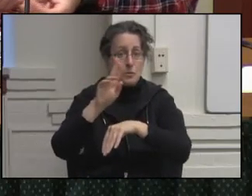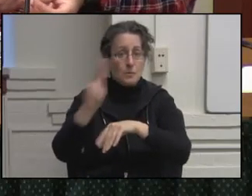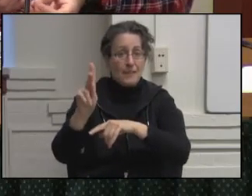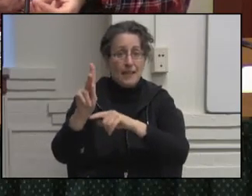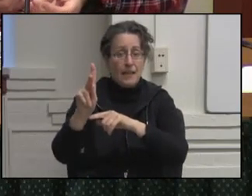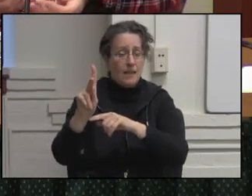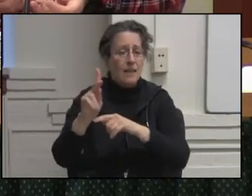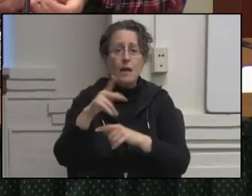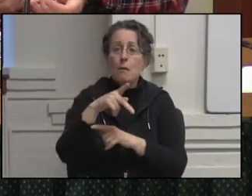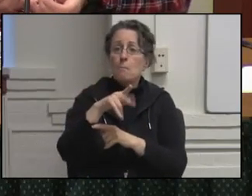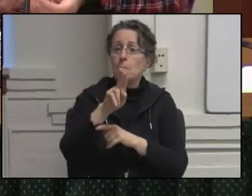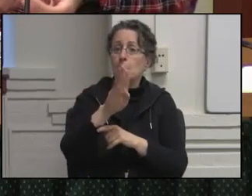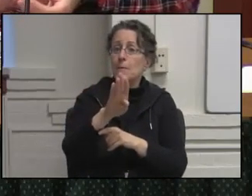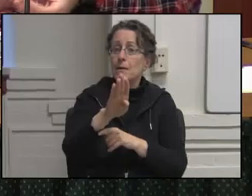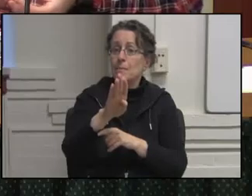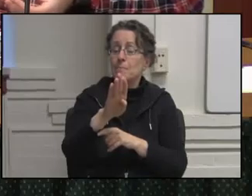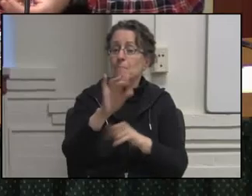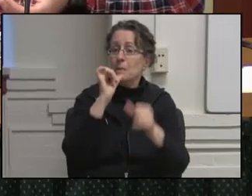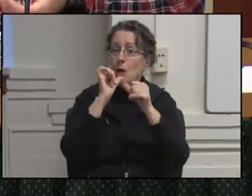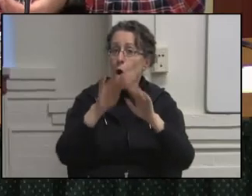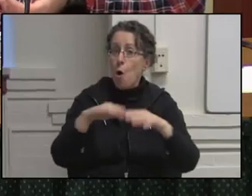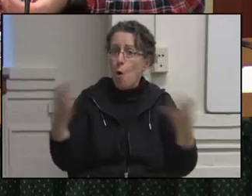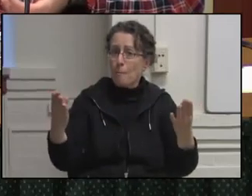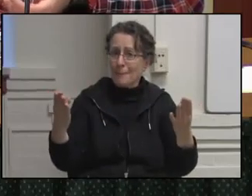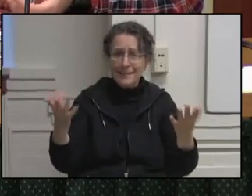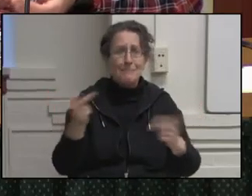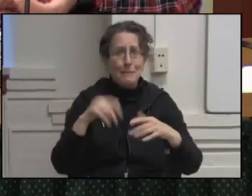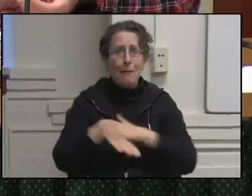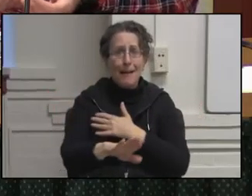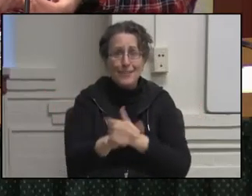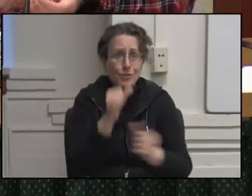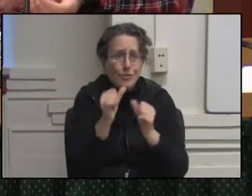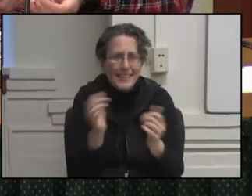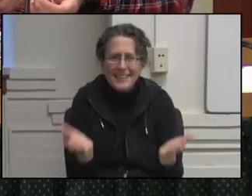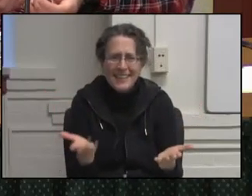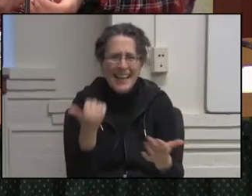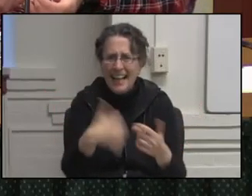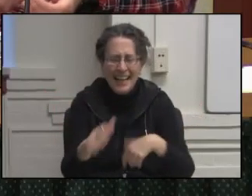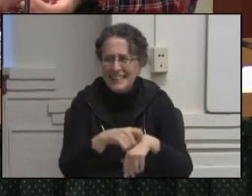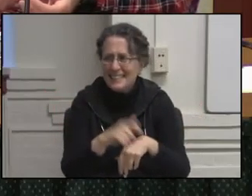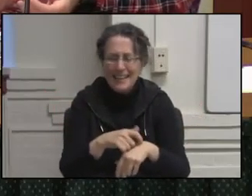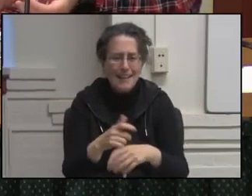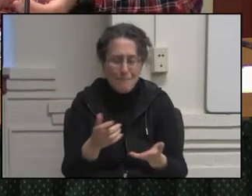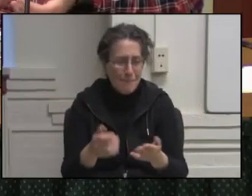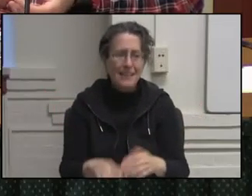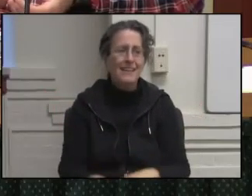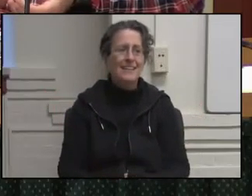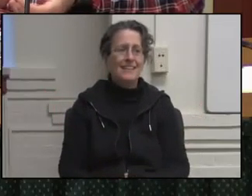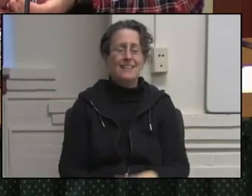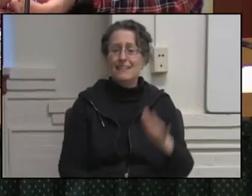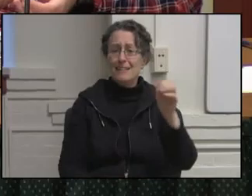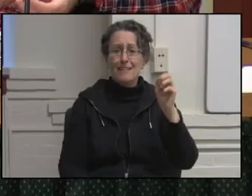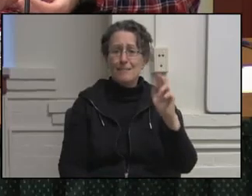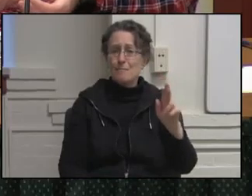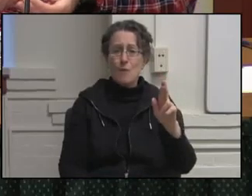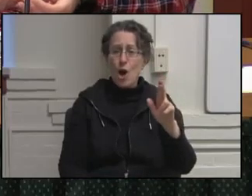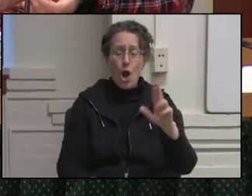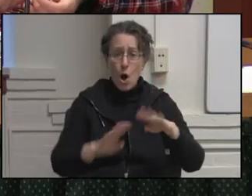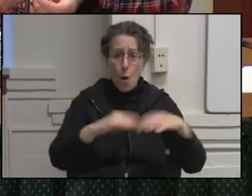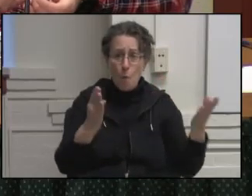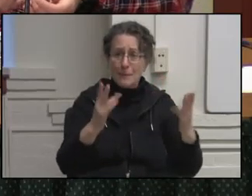the pub. Mm-hmm. If the bar is open at 9 on a day that is unlike any other day of the year, I expect people will be at the